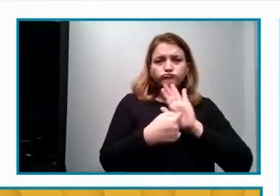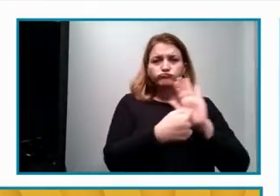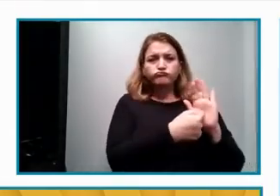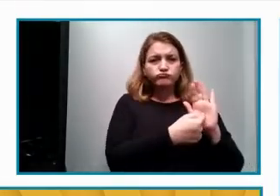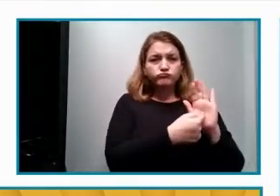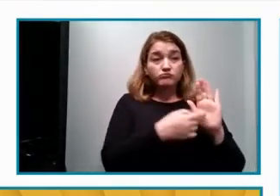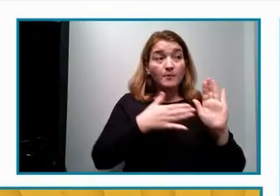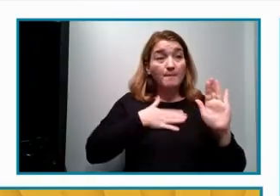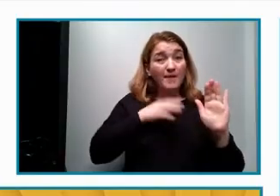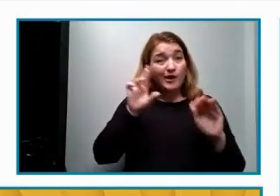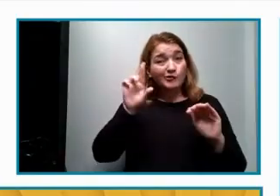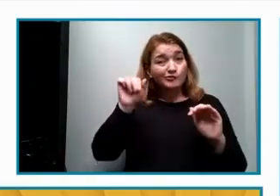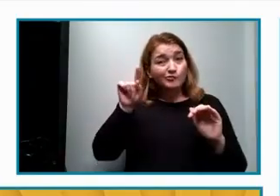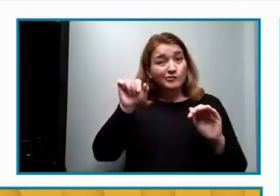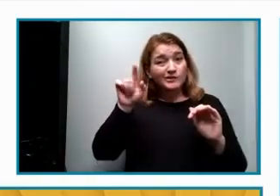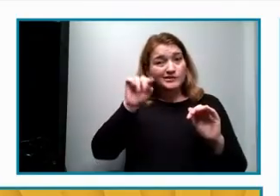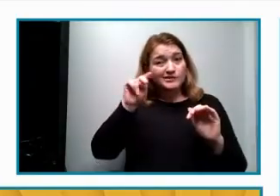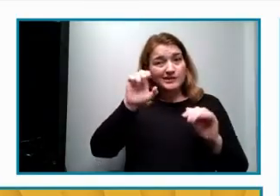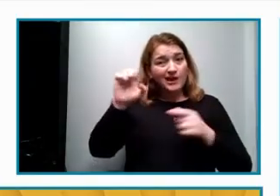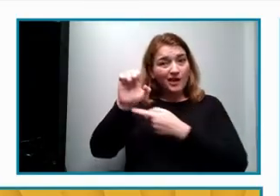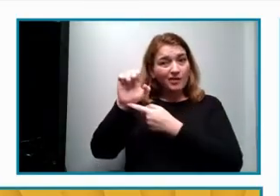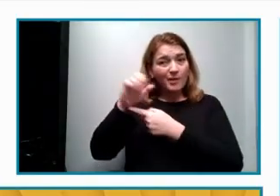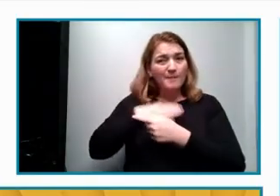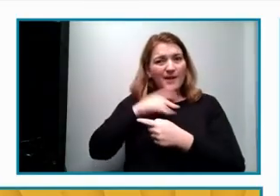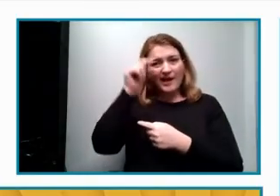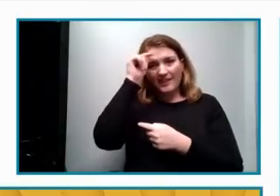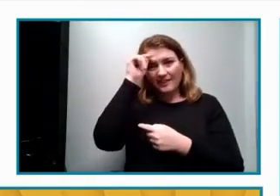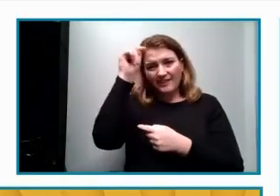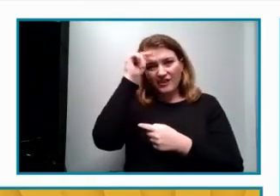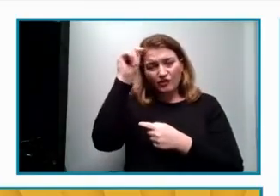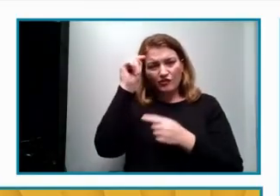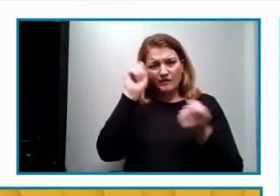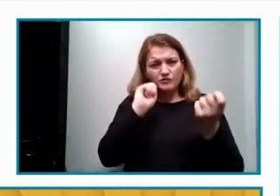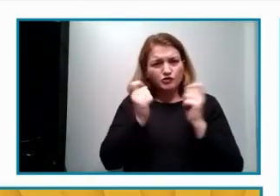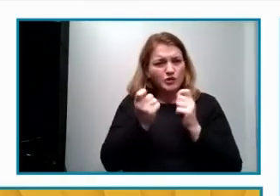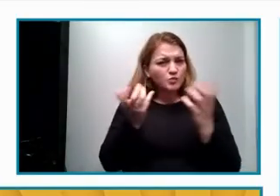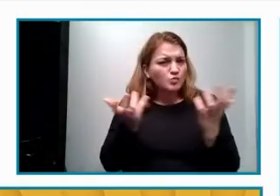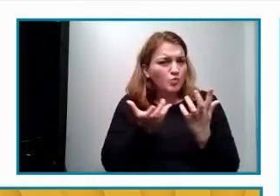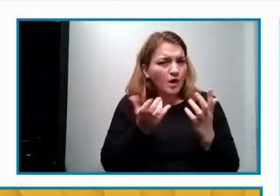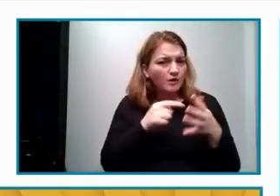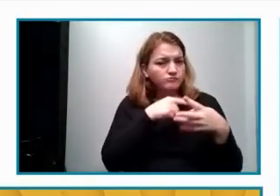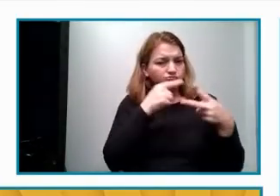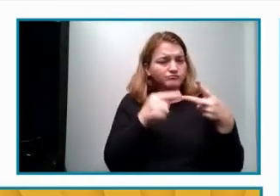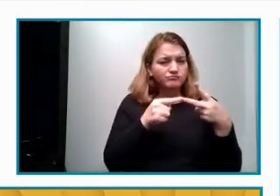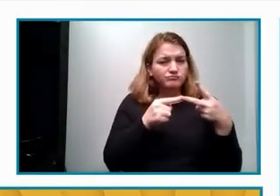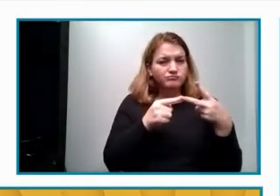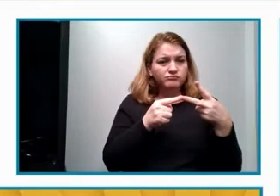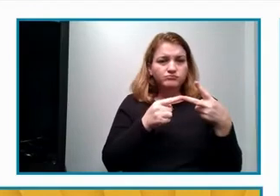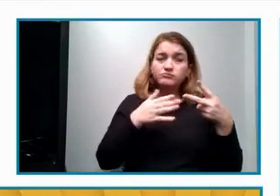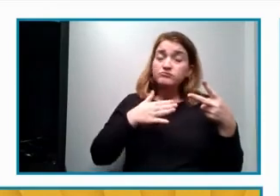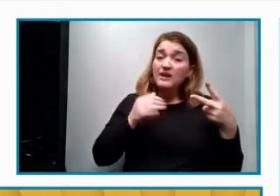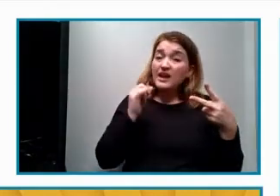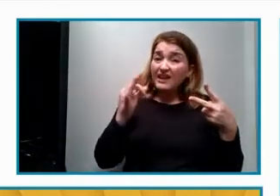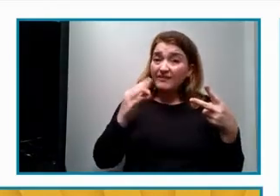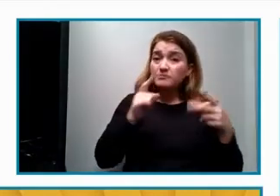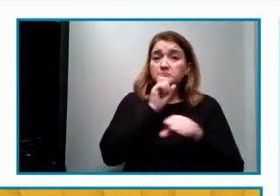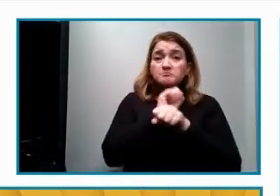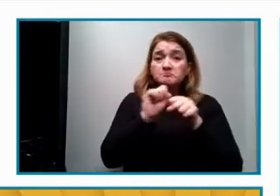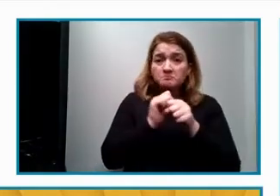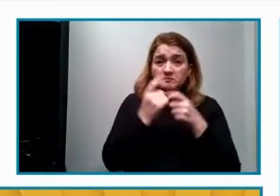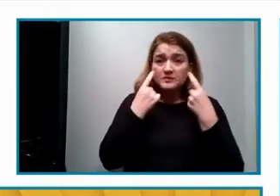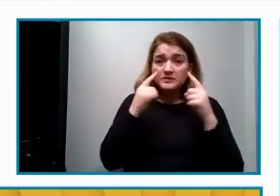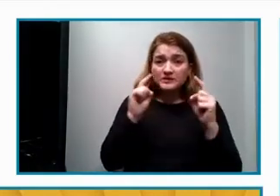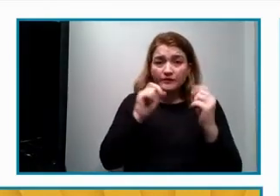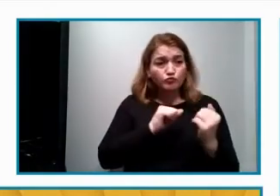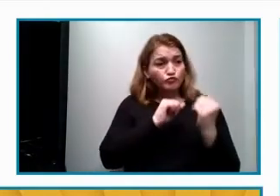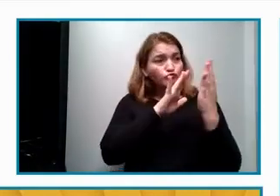your theory of change. Then determine what the changes are that should happen if you are successful in addressing the problem and